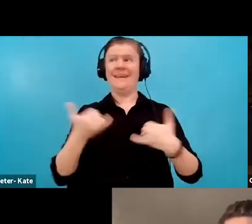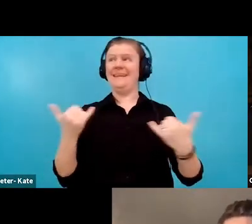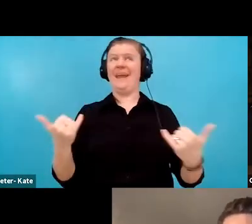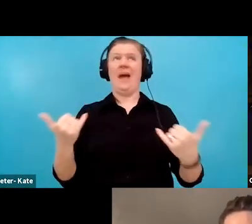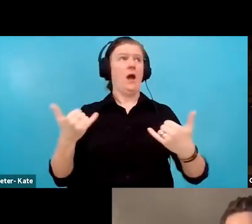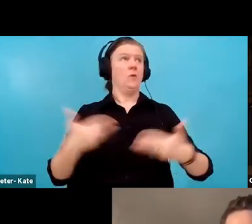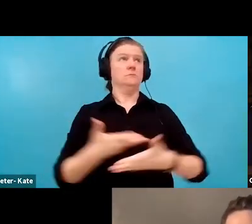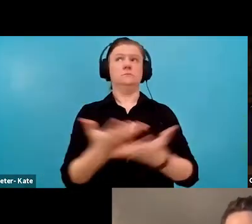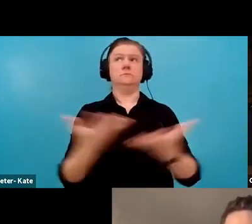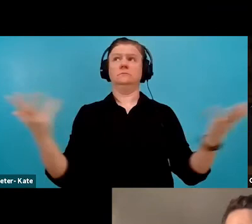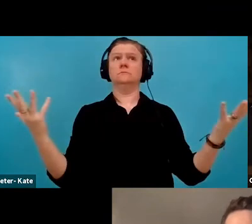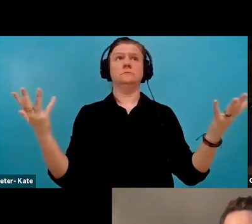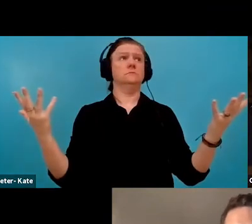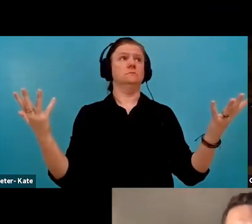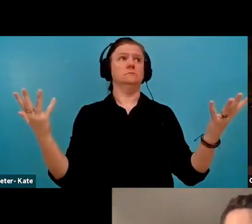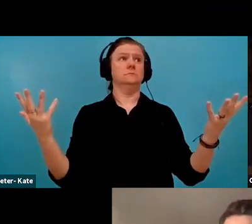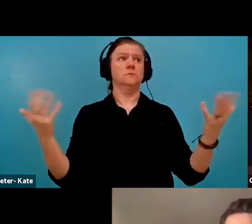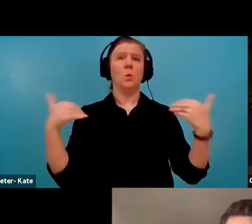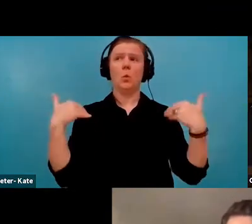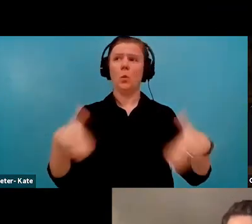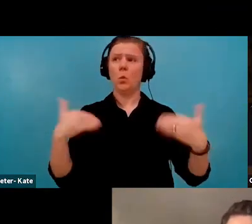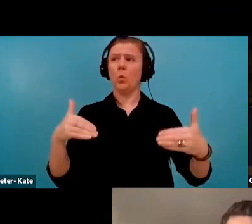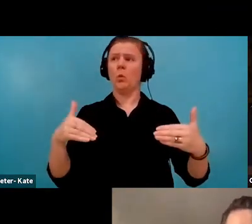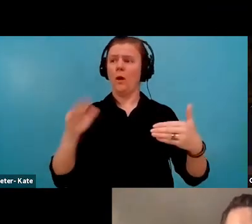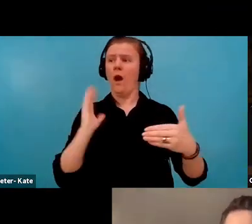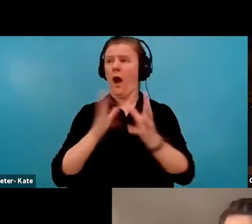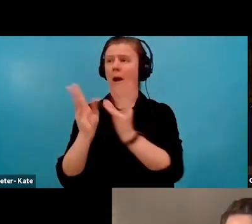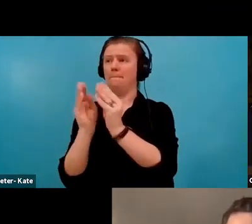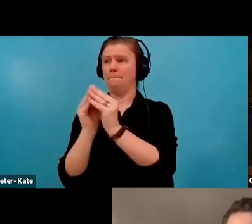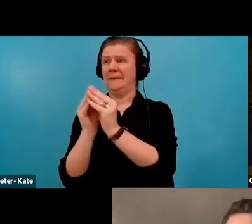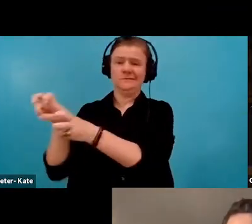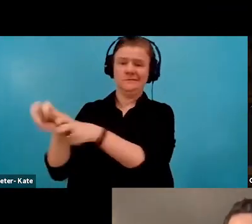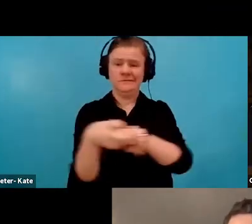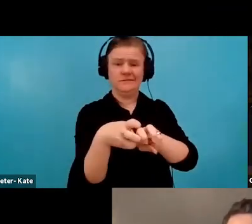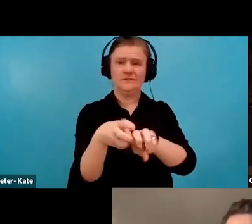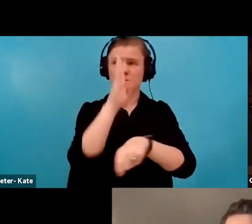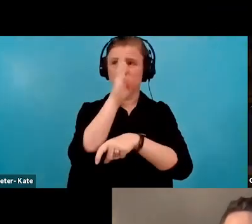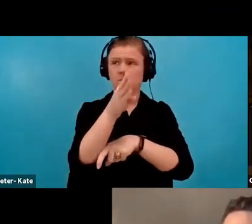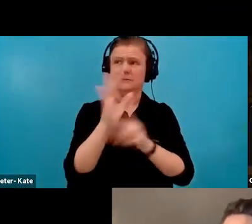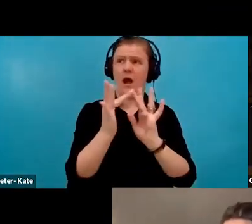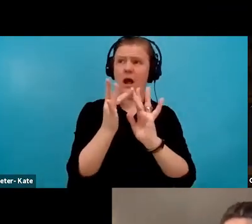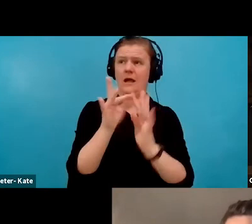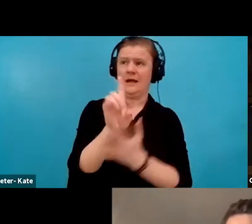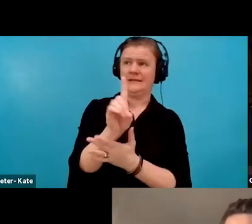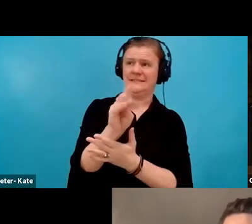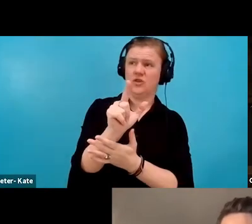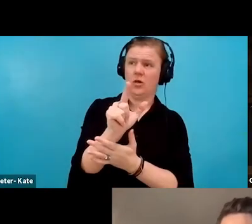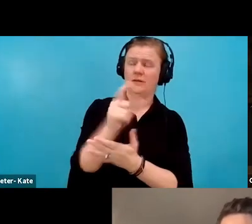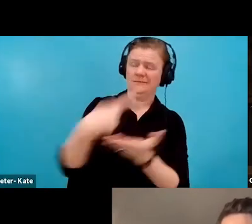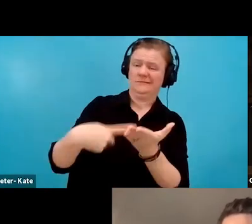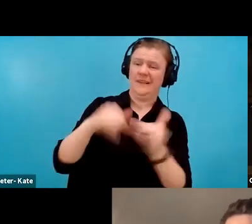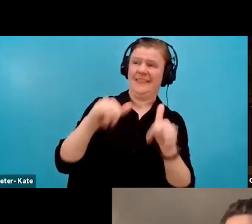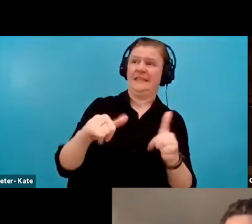of everything, we had to go to a digital format to talk about and to kind of bring awareness on this